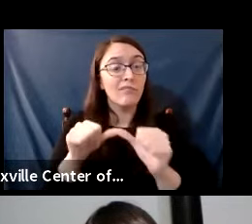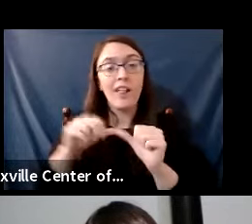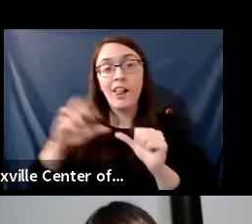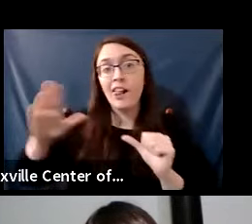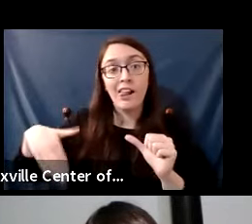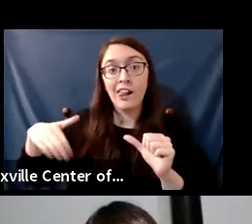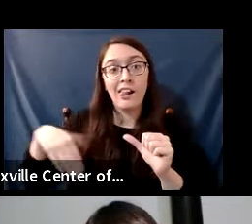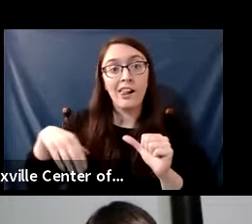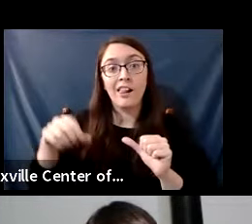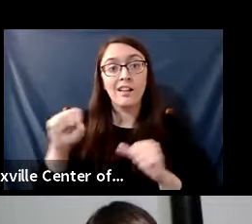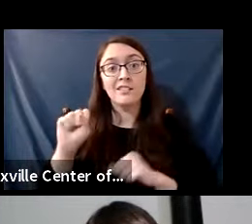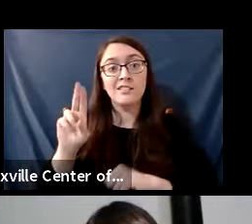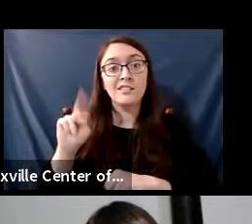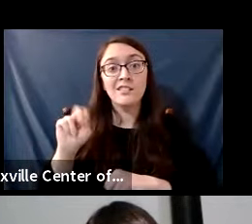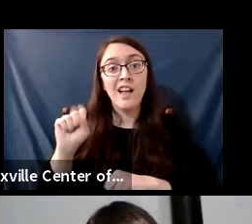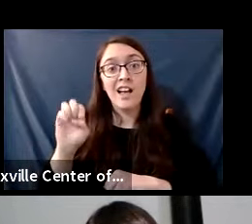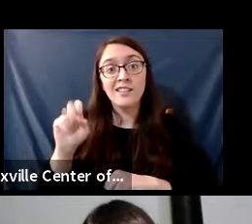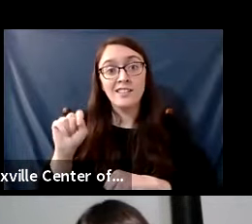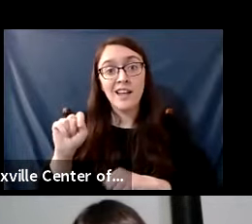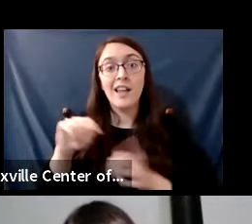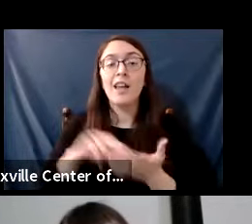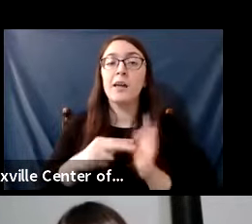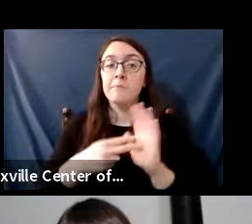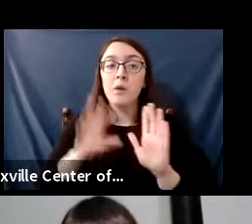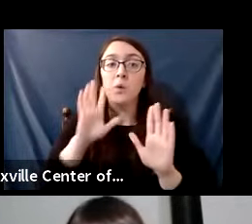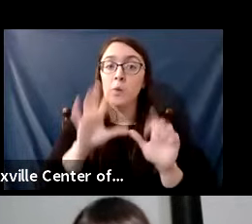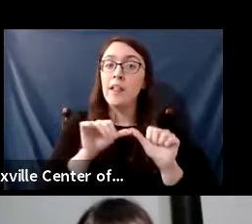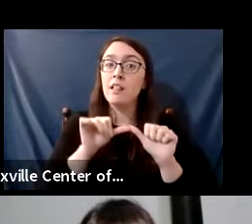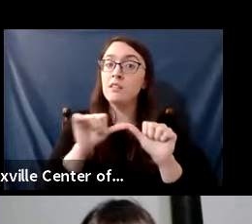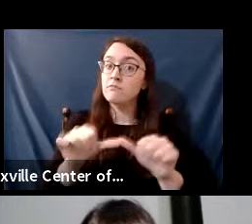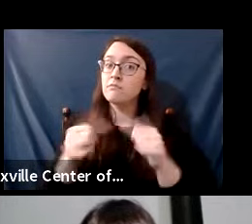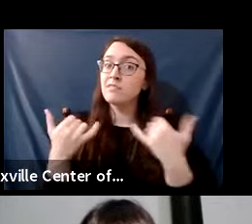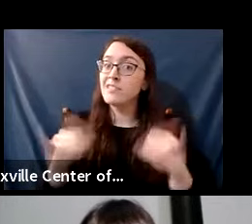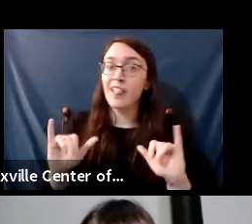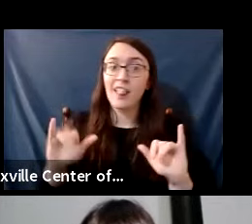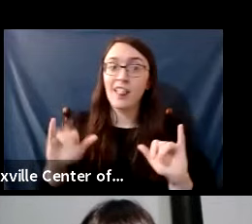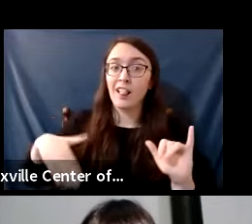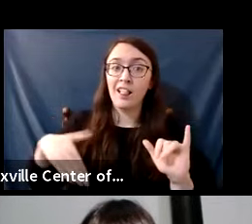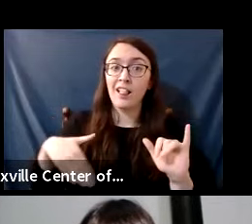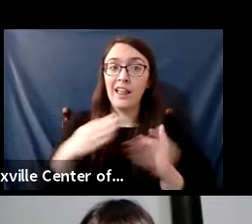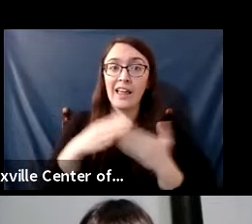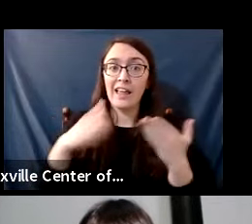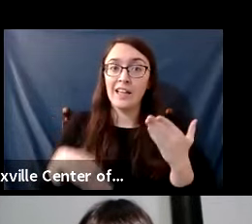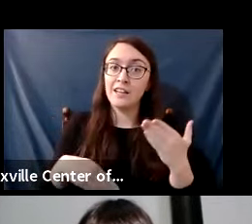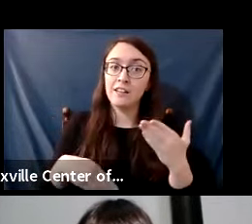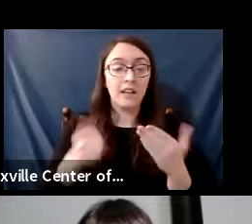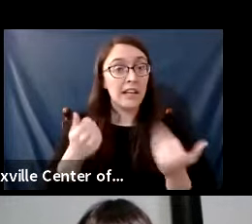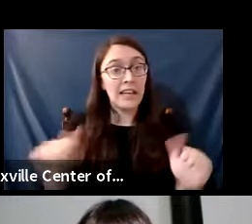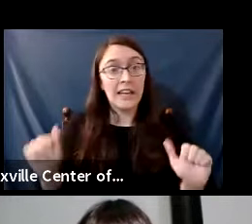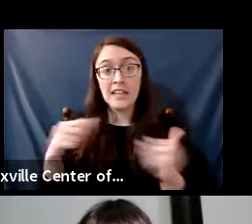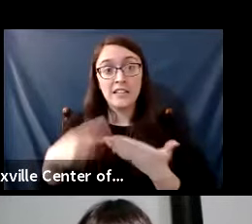it still will remain in force. Any discussion about 2020-1?